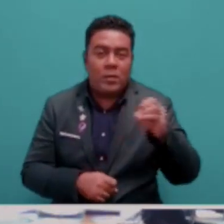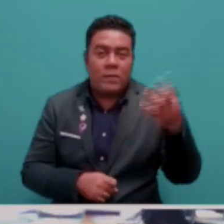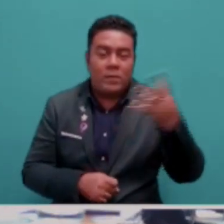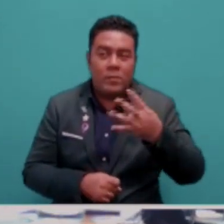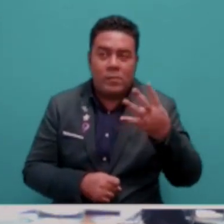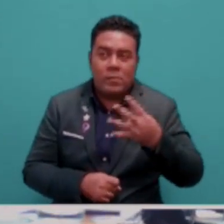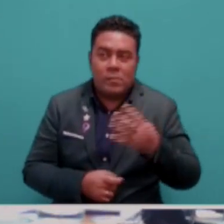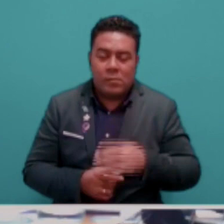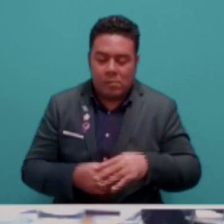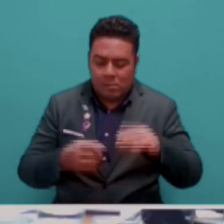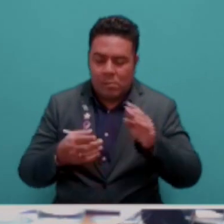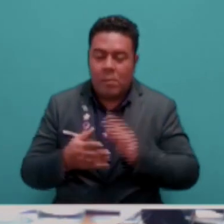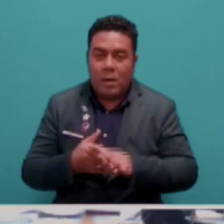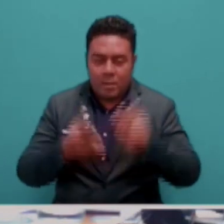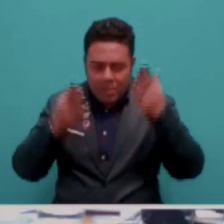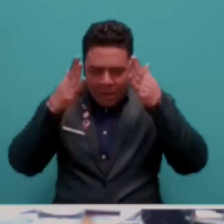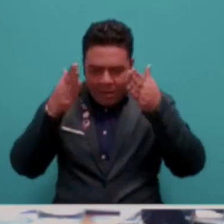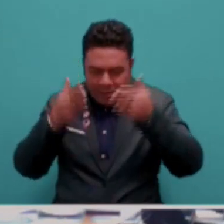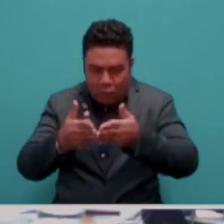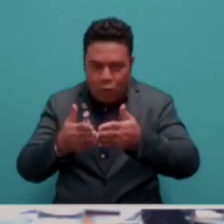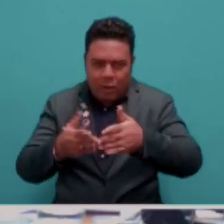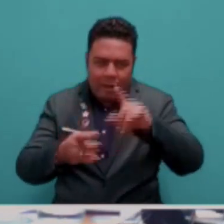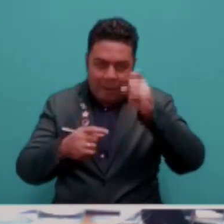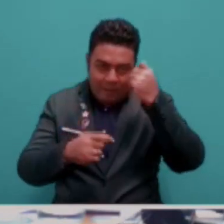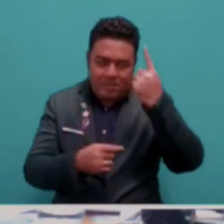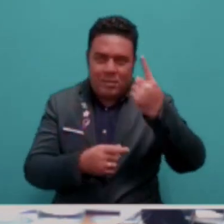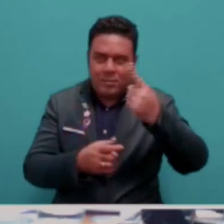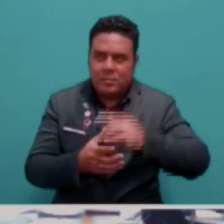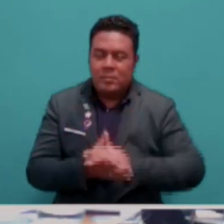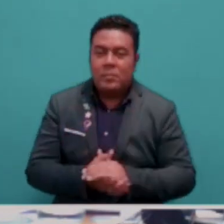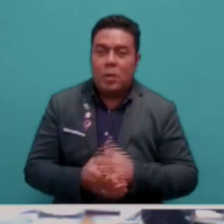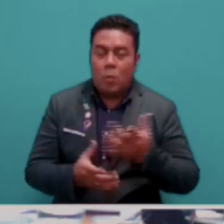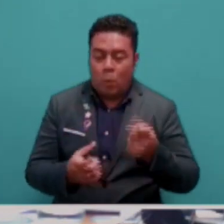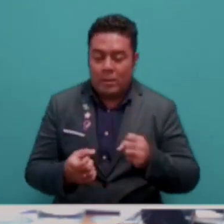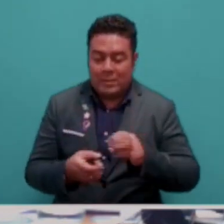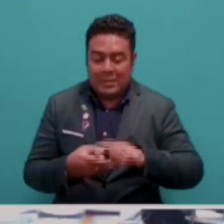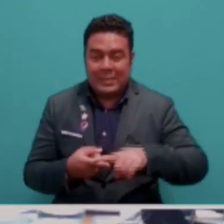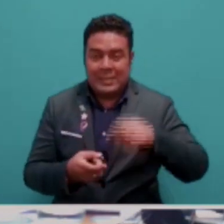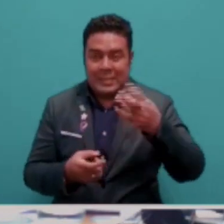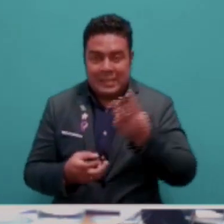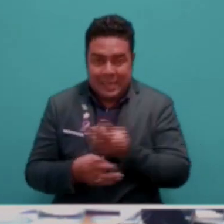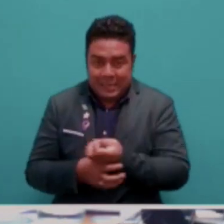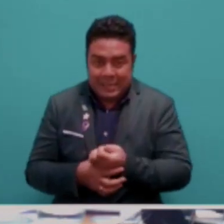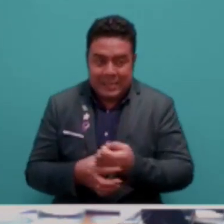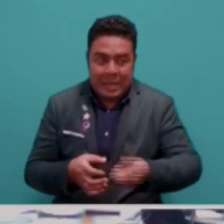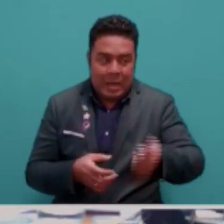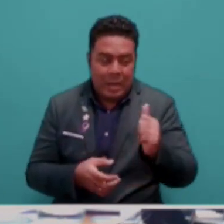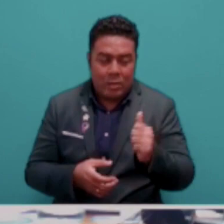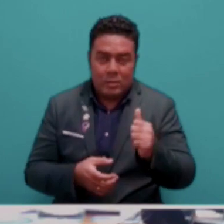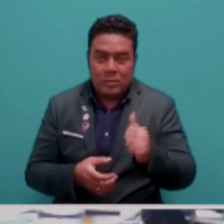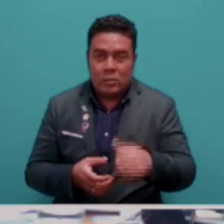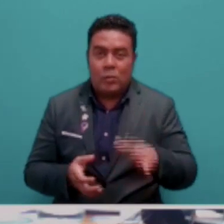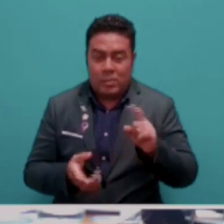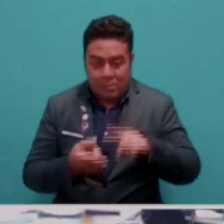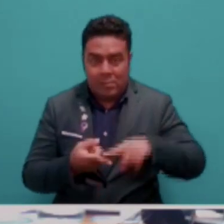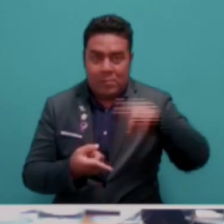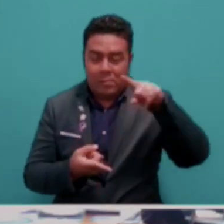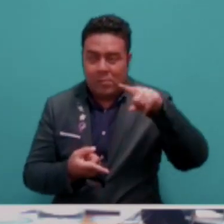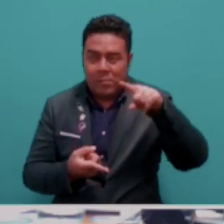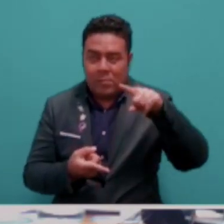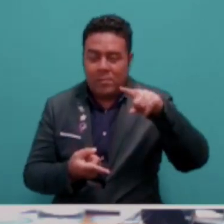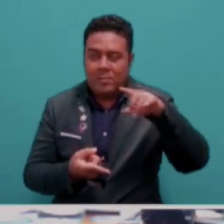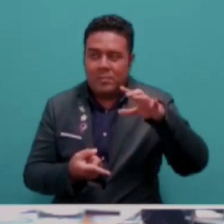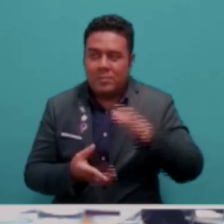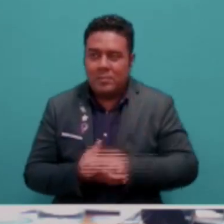2014, let me put it into perspective, Mr. Speaker, sir. While salaries and allowances were increased,